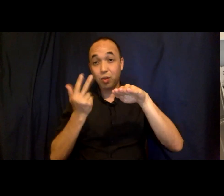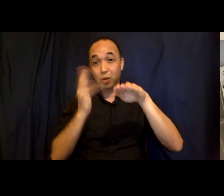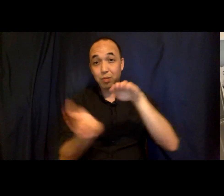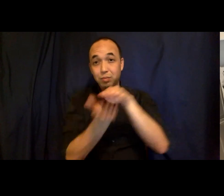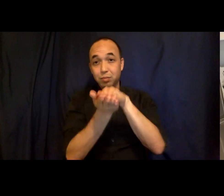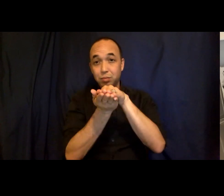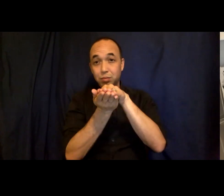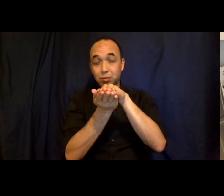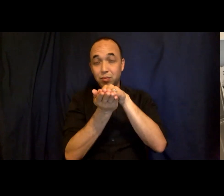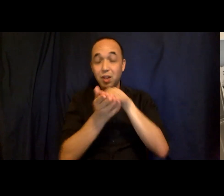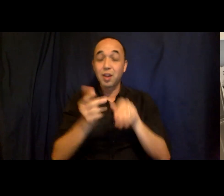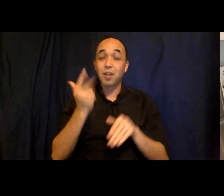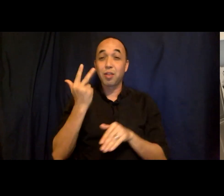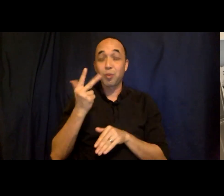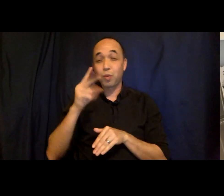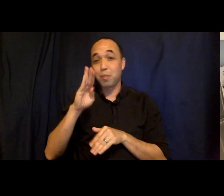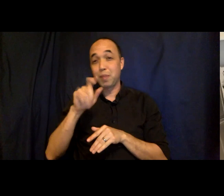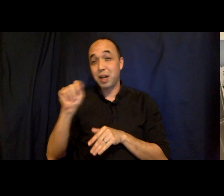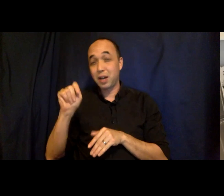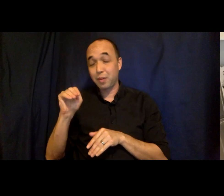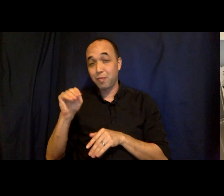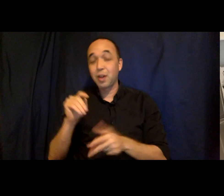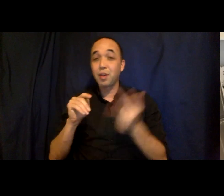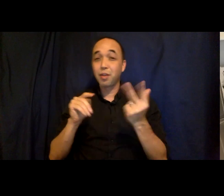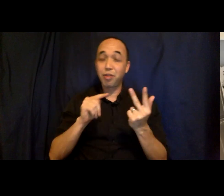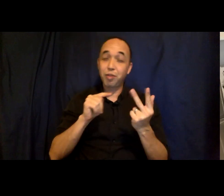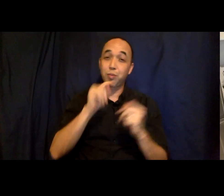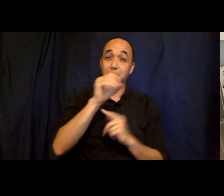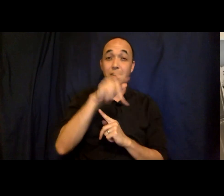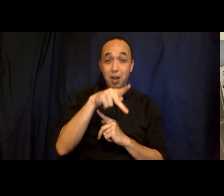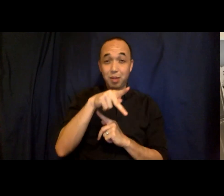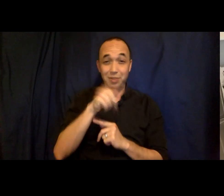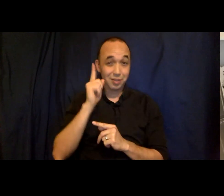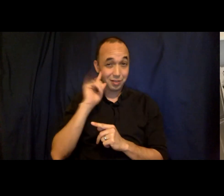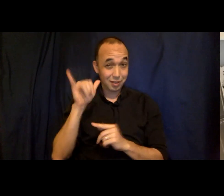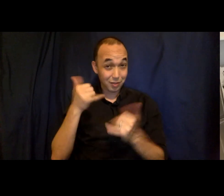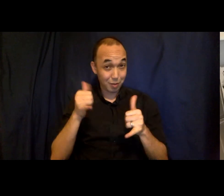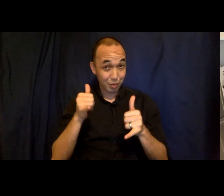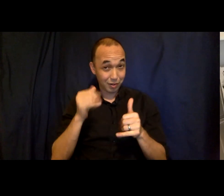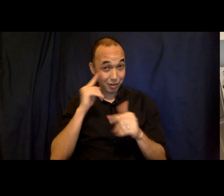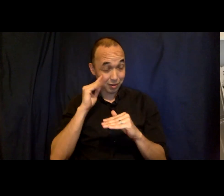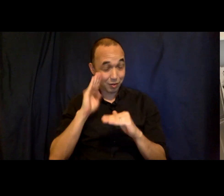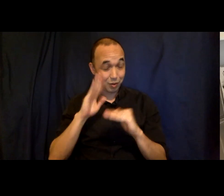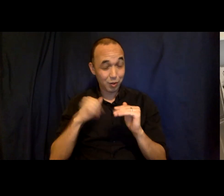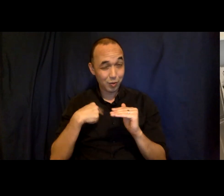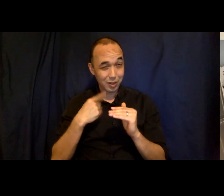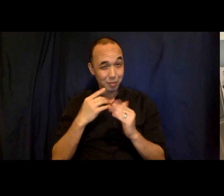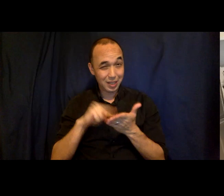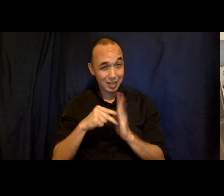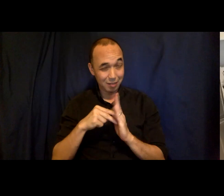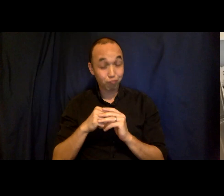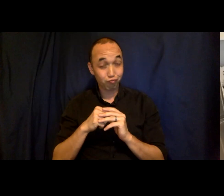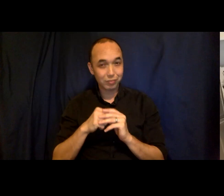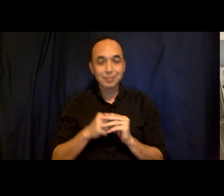Springs, if you know what I mean. All right, we got another bottom of a coffin. Oh yeah, our oven's